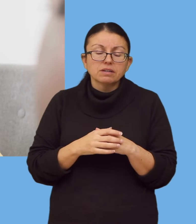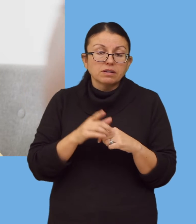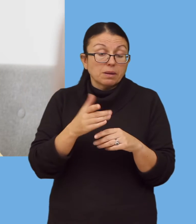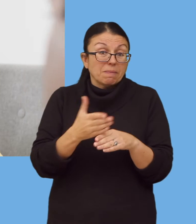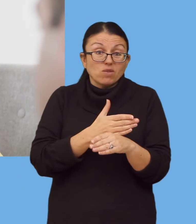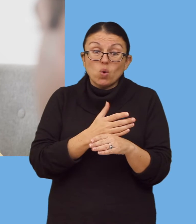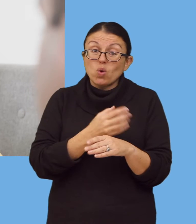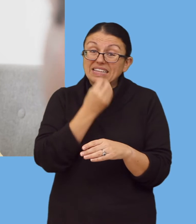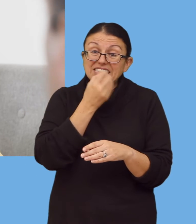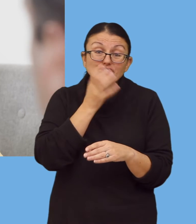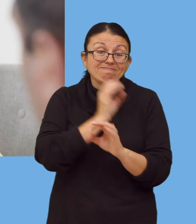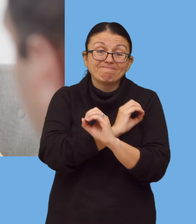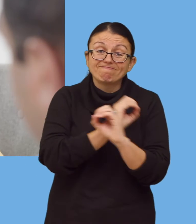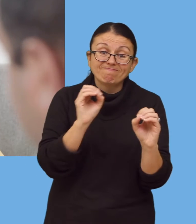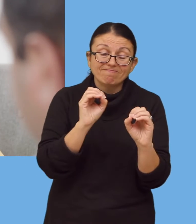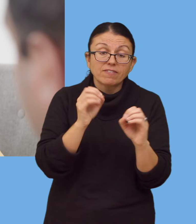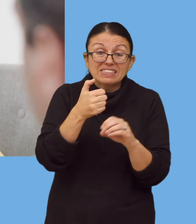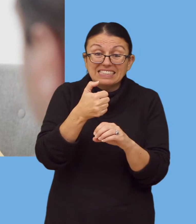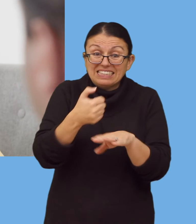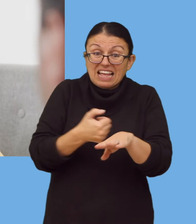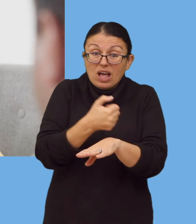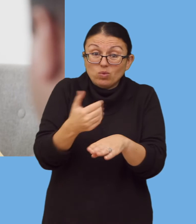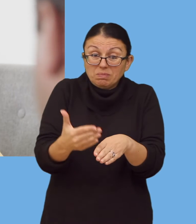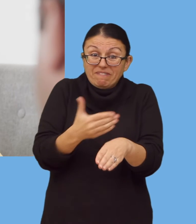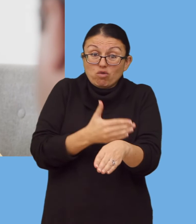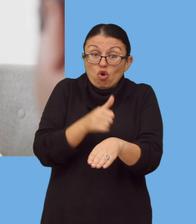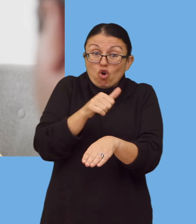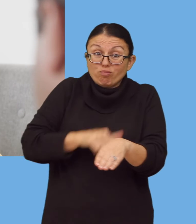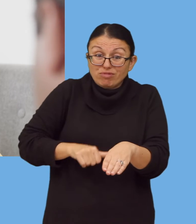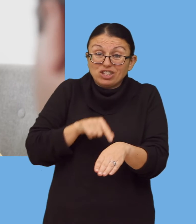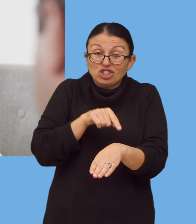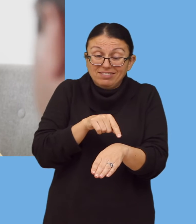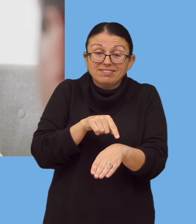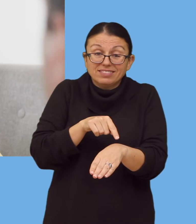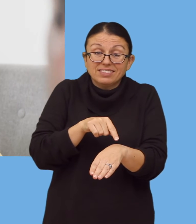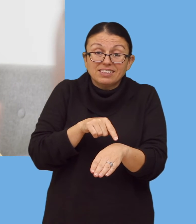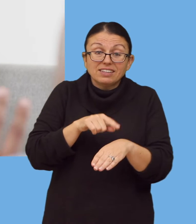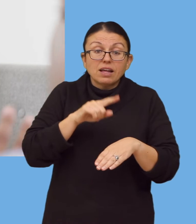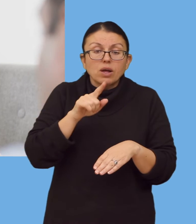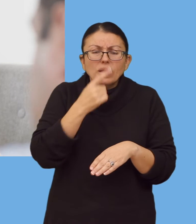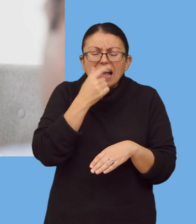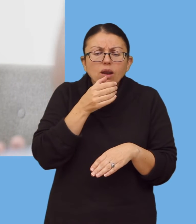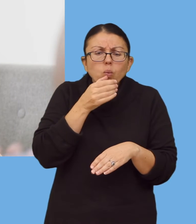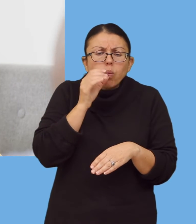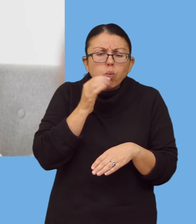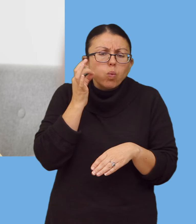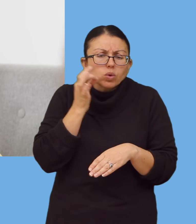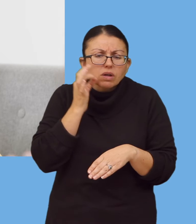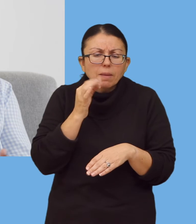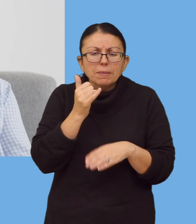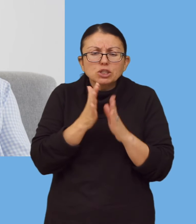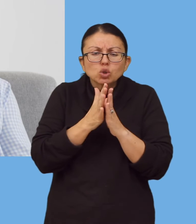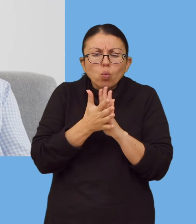to eat or drink for 6 hours prior to your procedure. You can have water